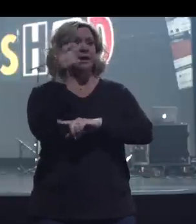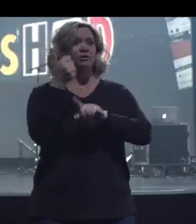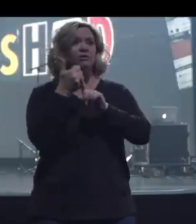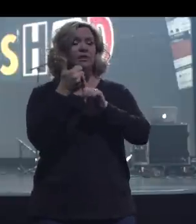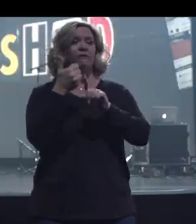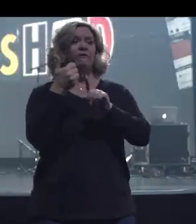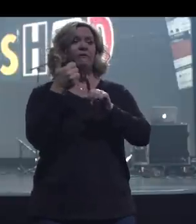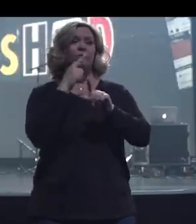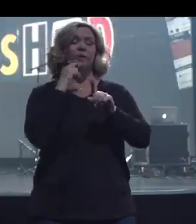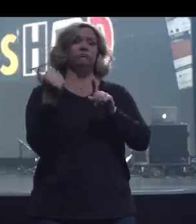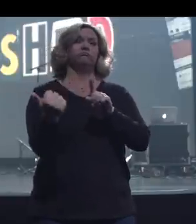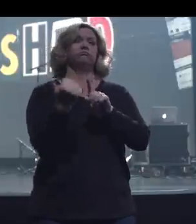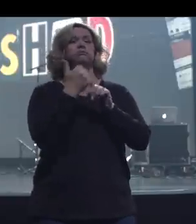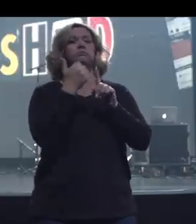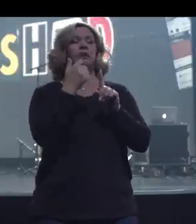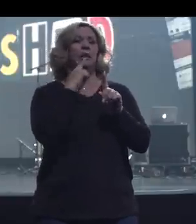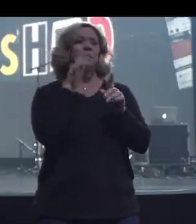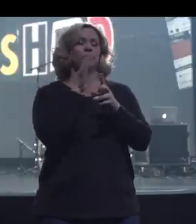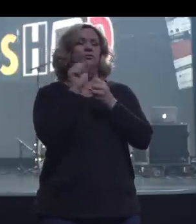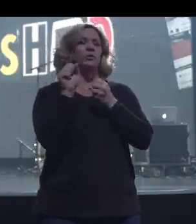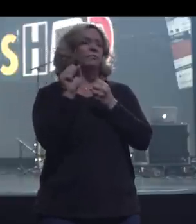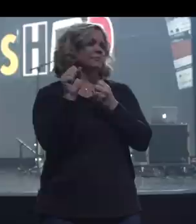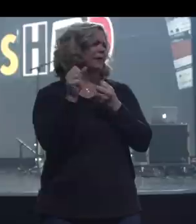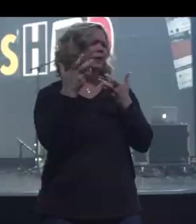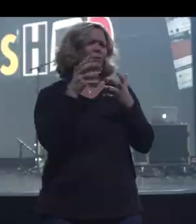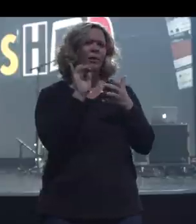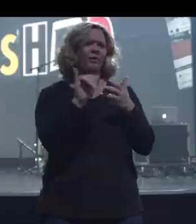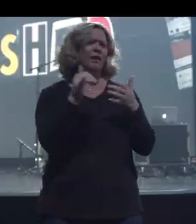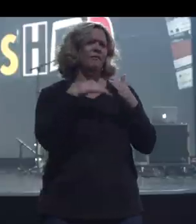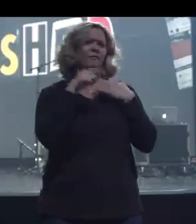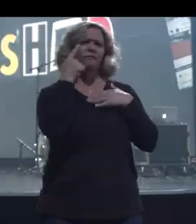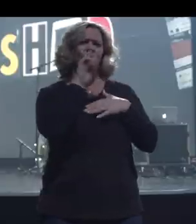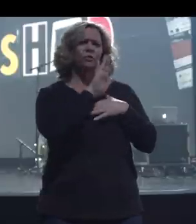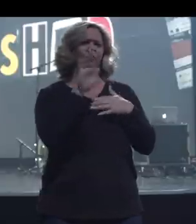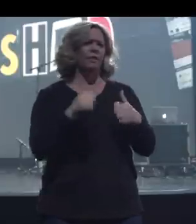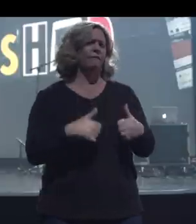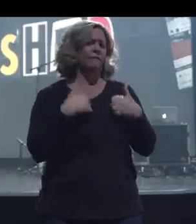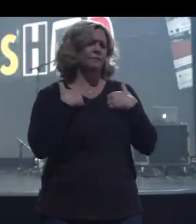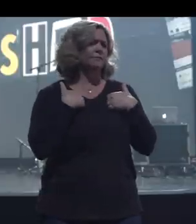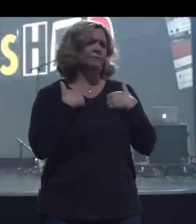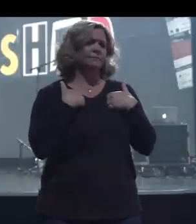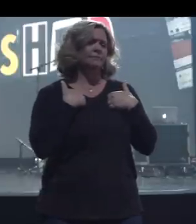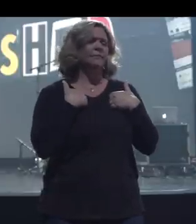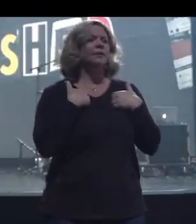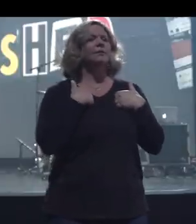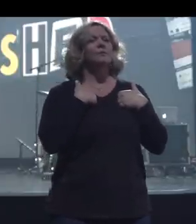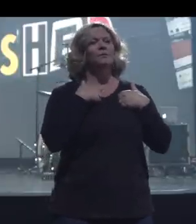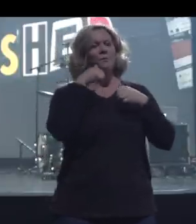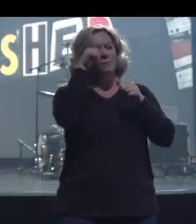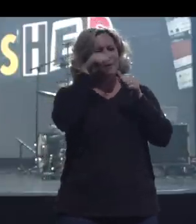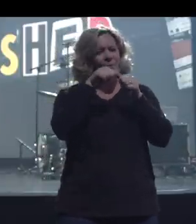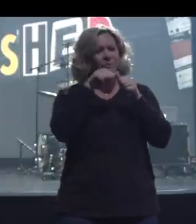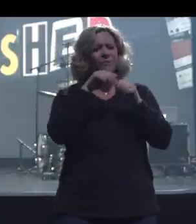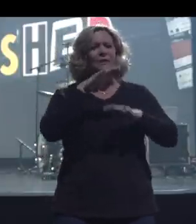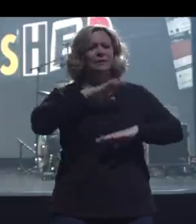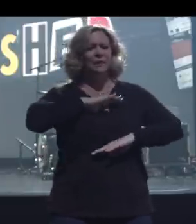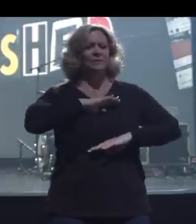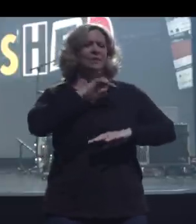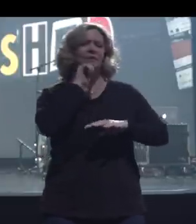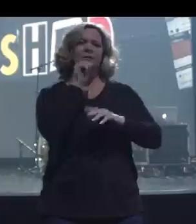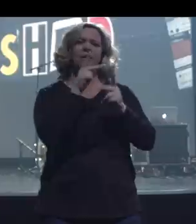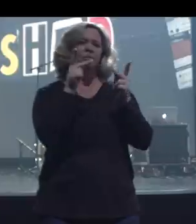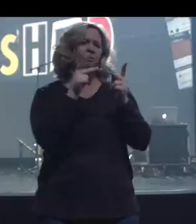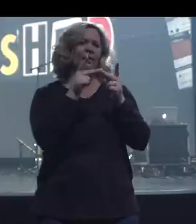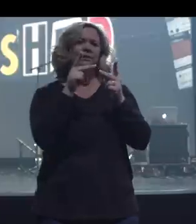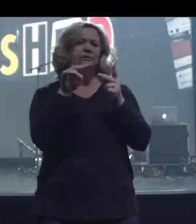and destroyed. And I don't want that for you, and you don't want that for you. But remember, contentment is not a place you